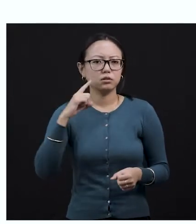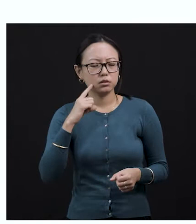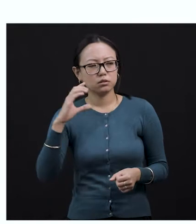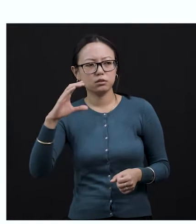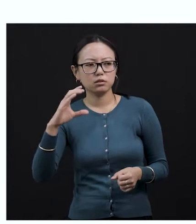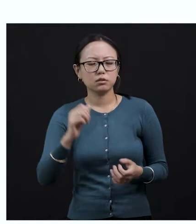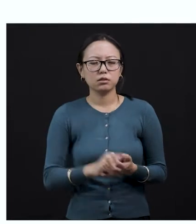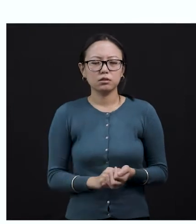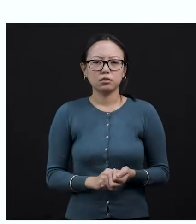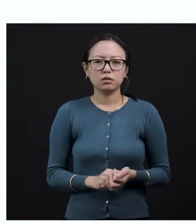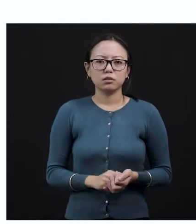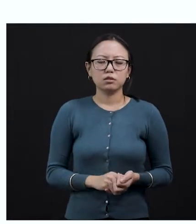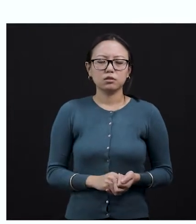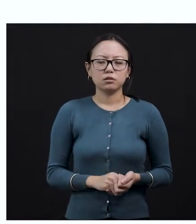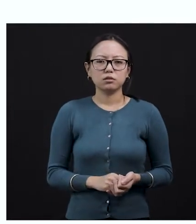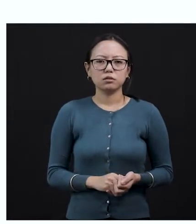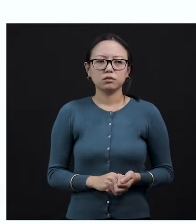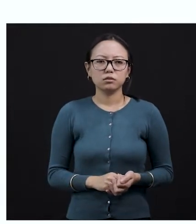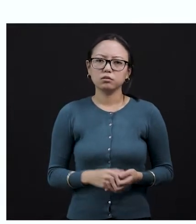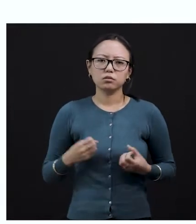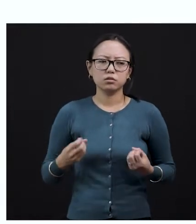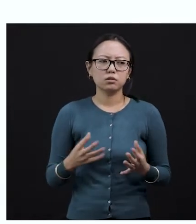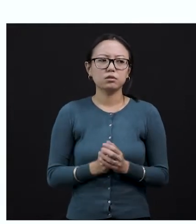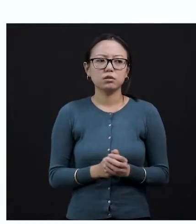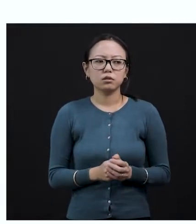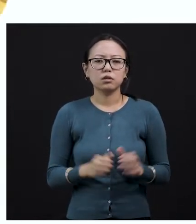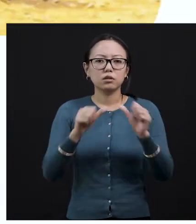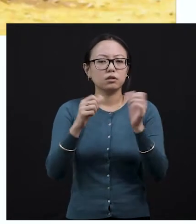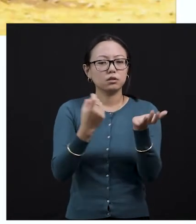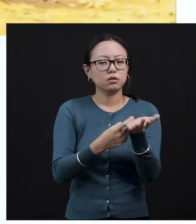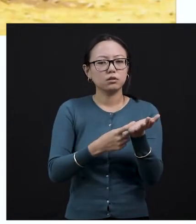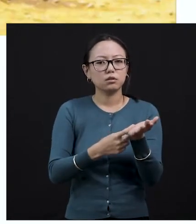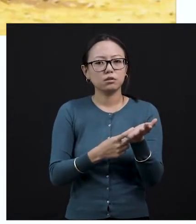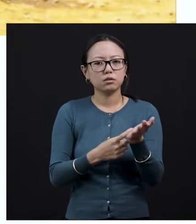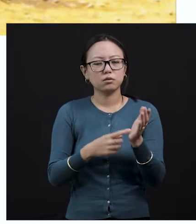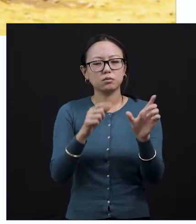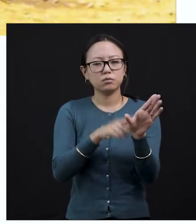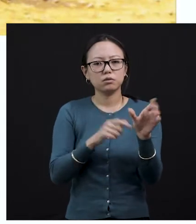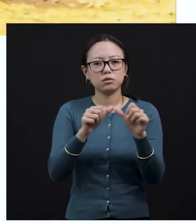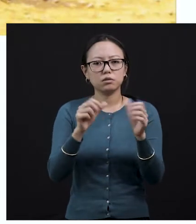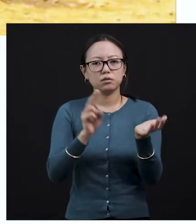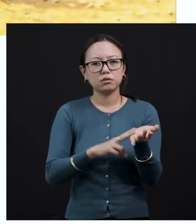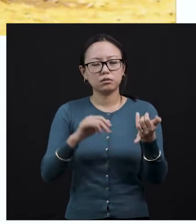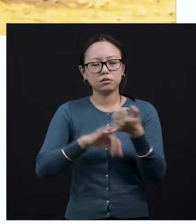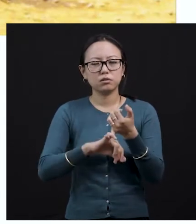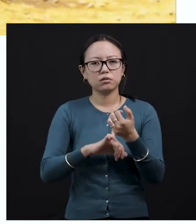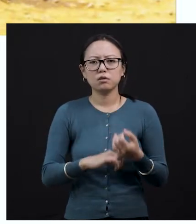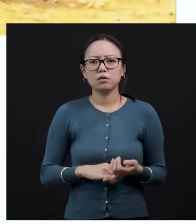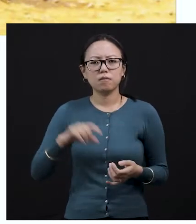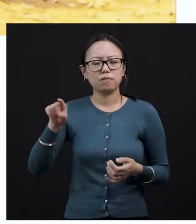have first started the Vedic civilizations, all right? Now,